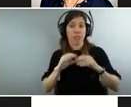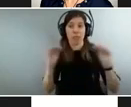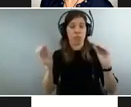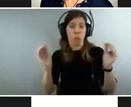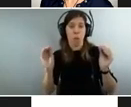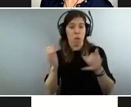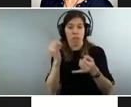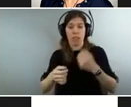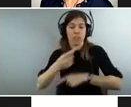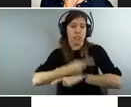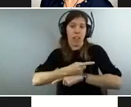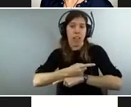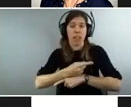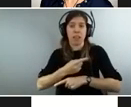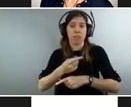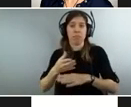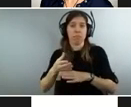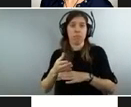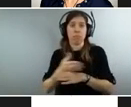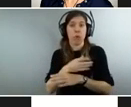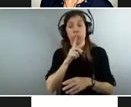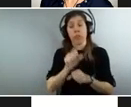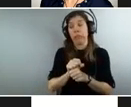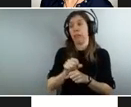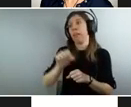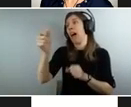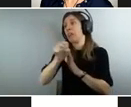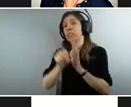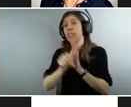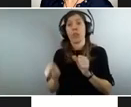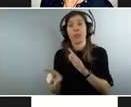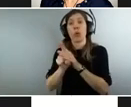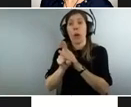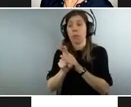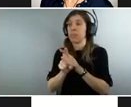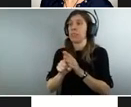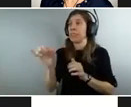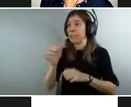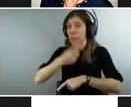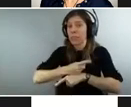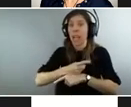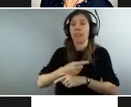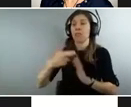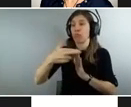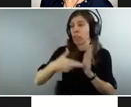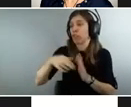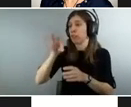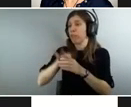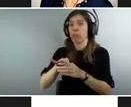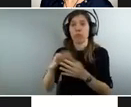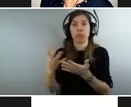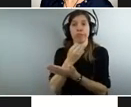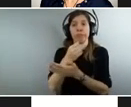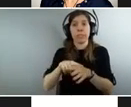registration prior to. You can actually show up the day of voting and do it all at the same